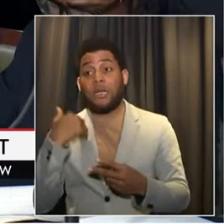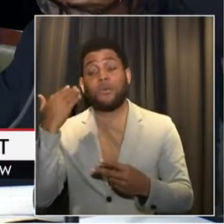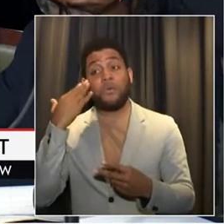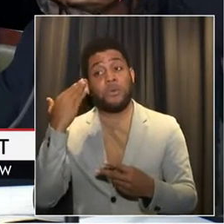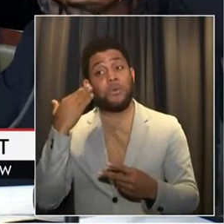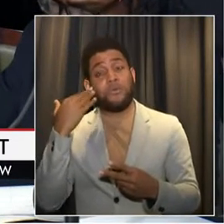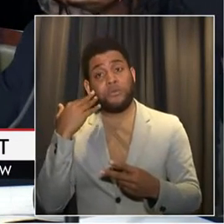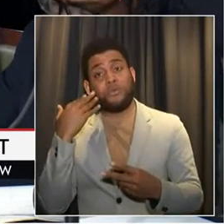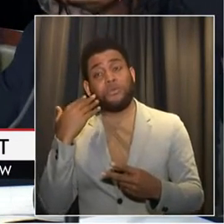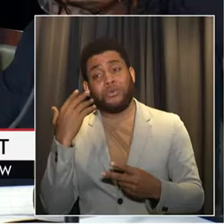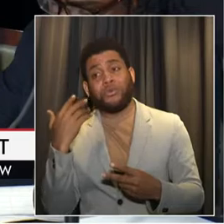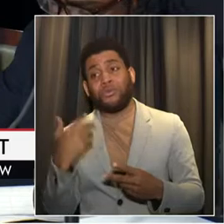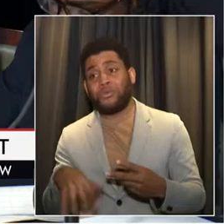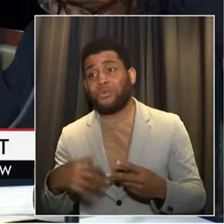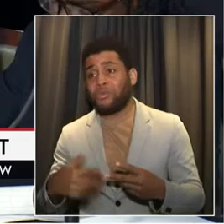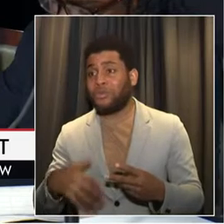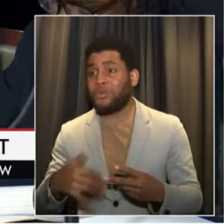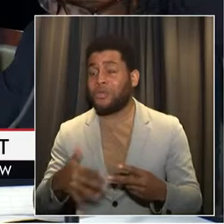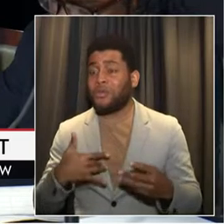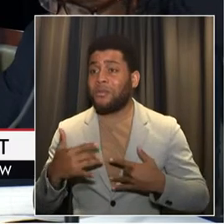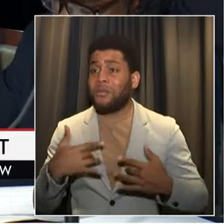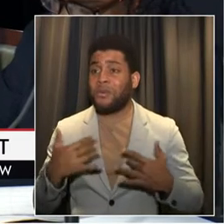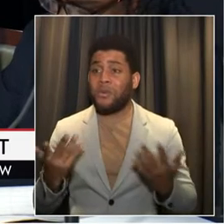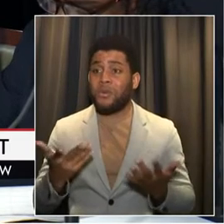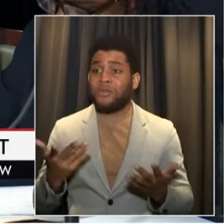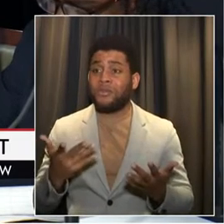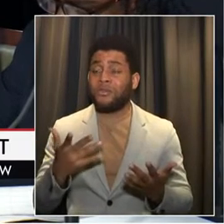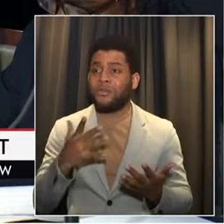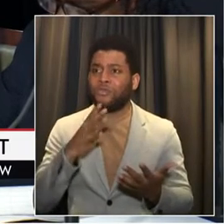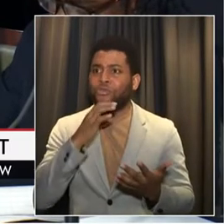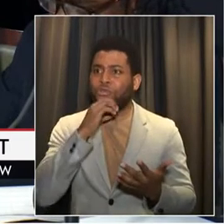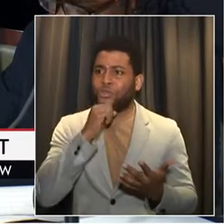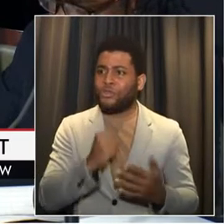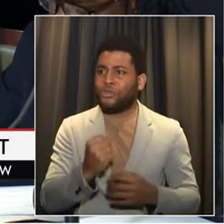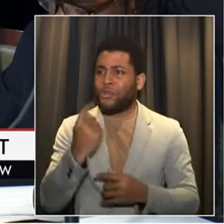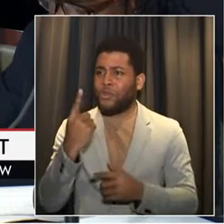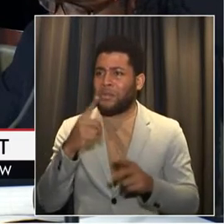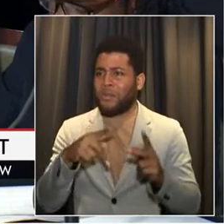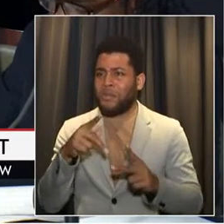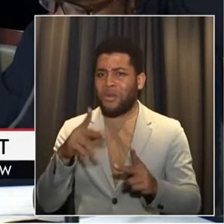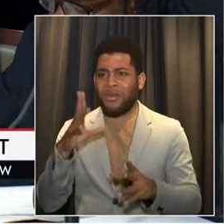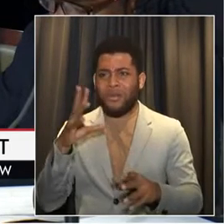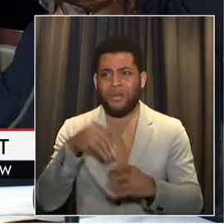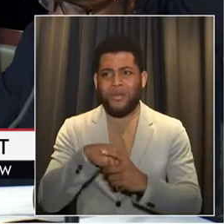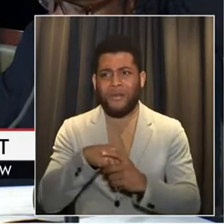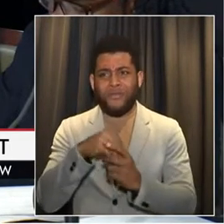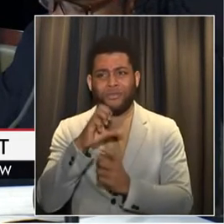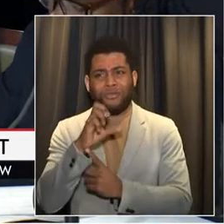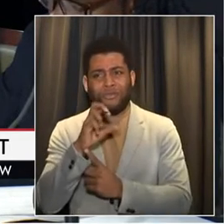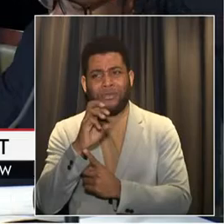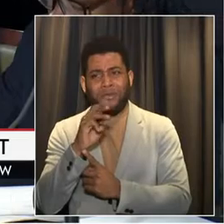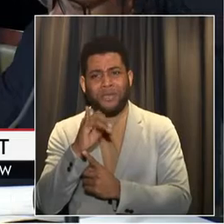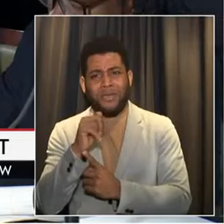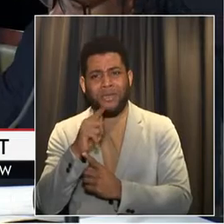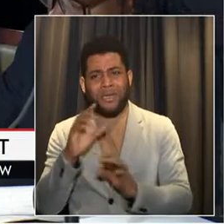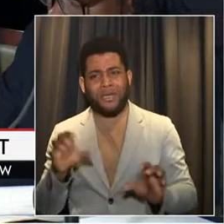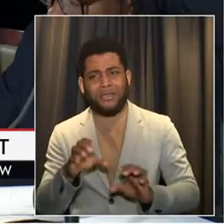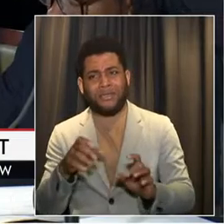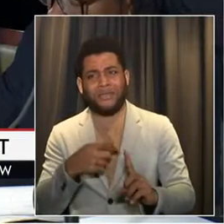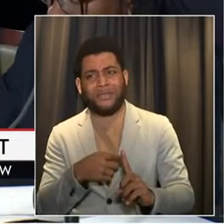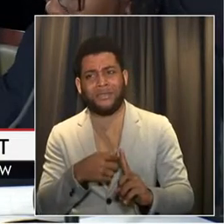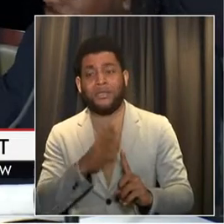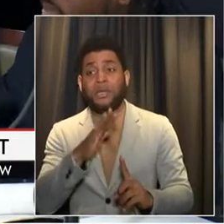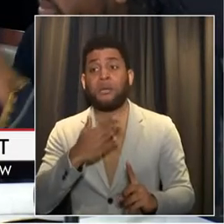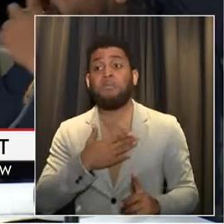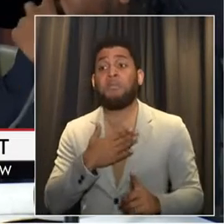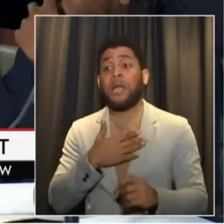is the decrease in age where we're seeing young people getting engaged in criminal activity. In my neighborhood over the weekend, I